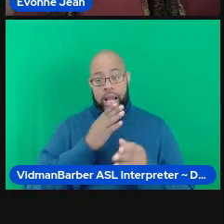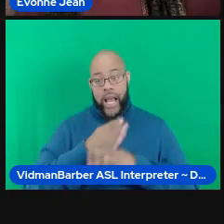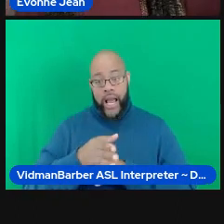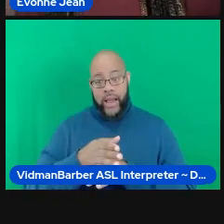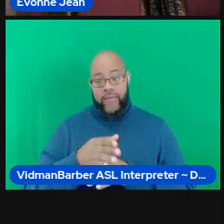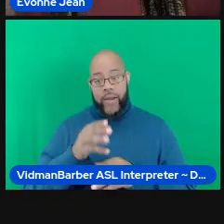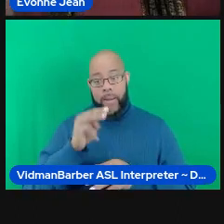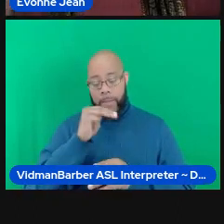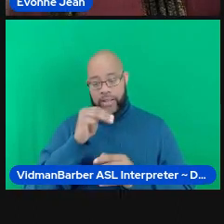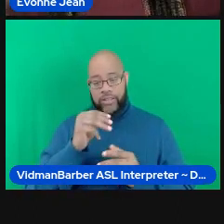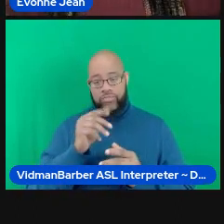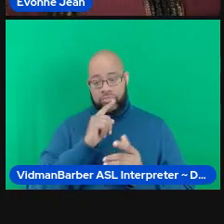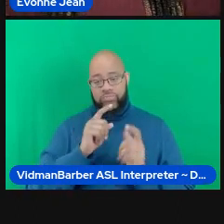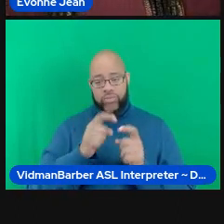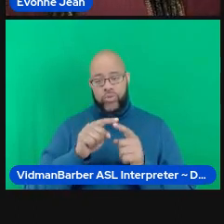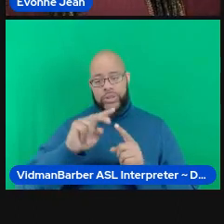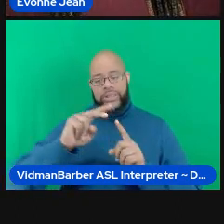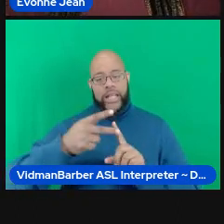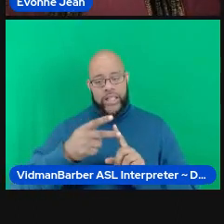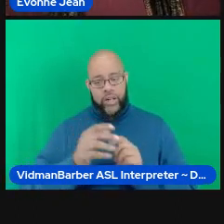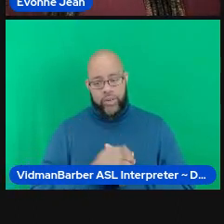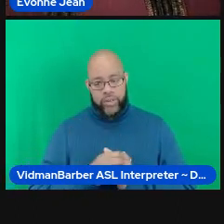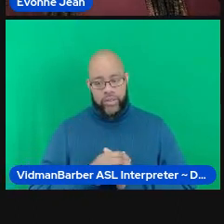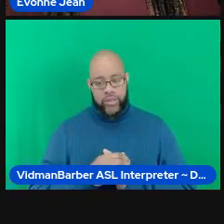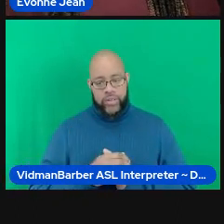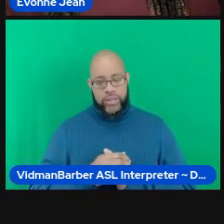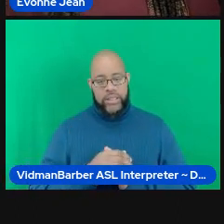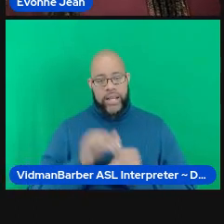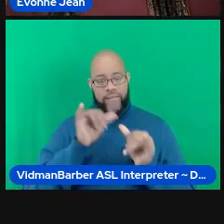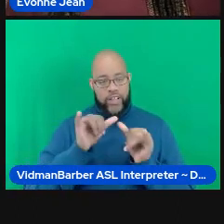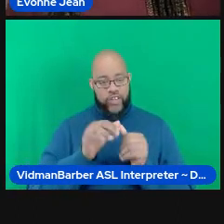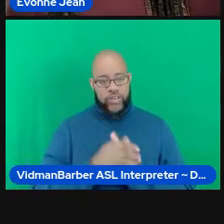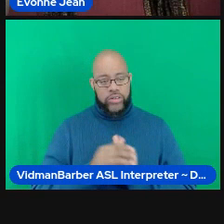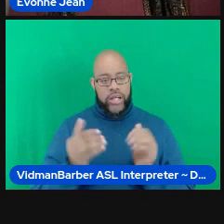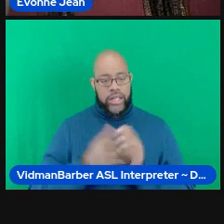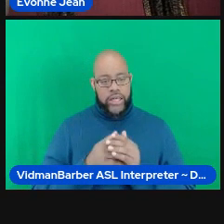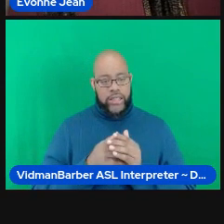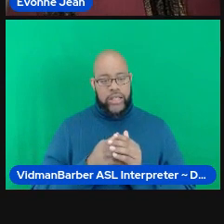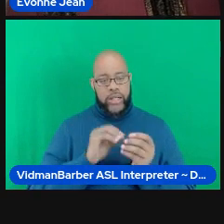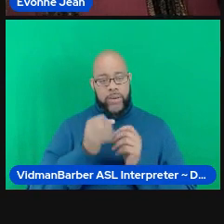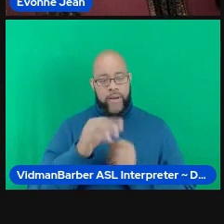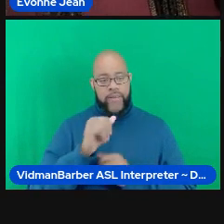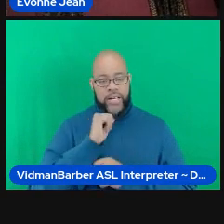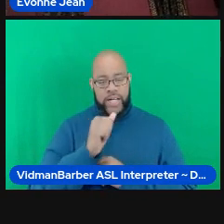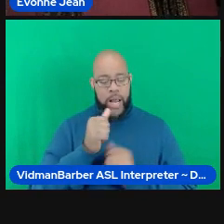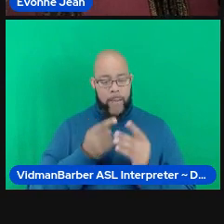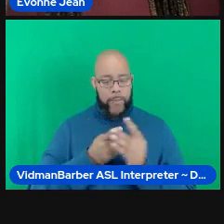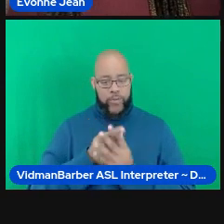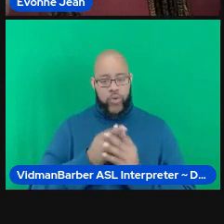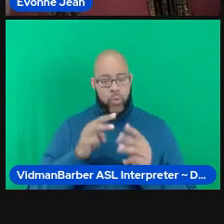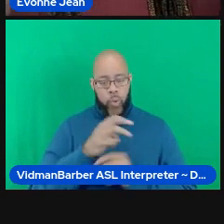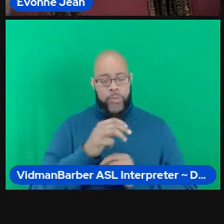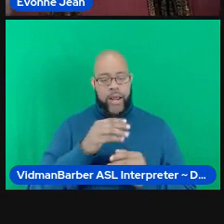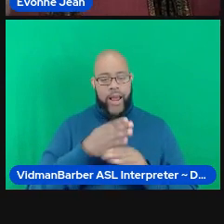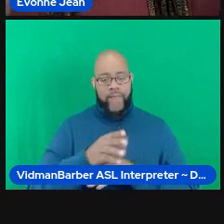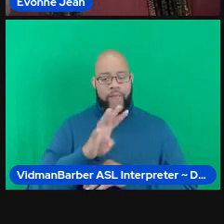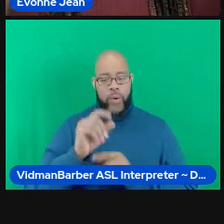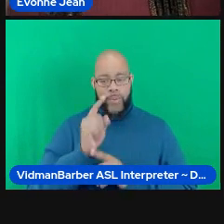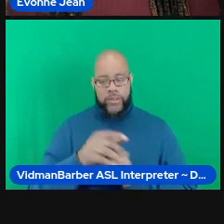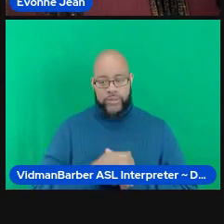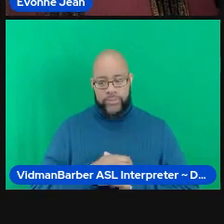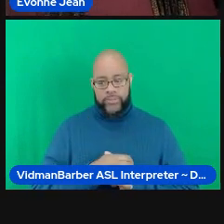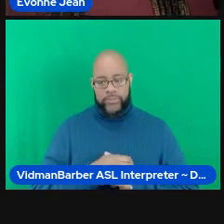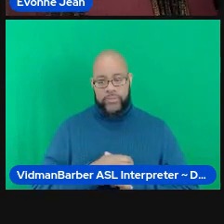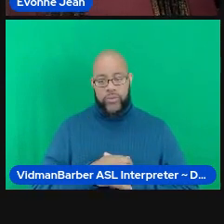are reintroduced to a secondary infection, again quantifying the number of non-penetrating worms after 40 minutes. And 2